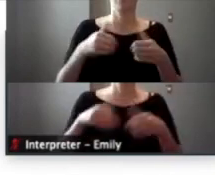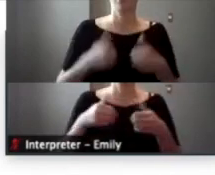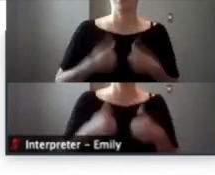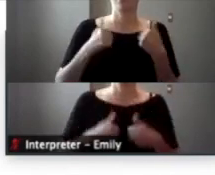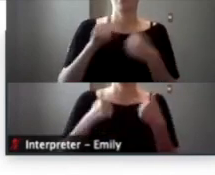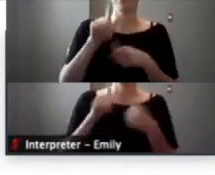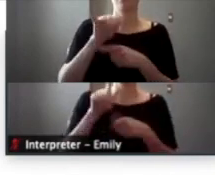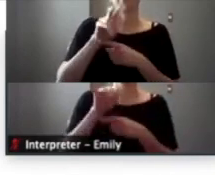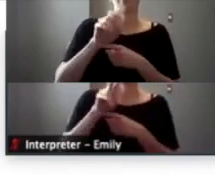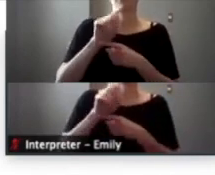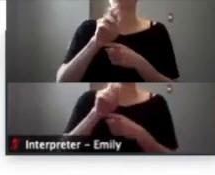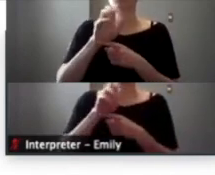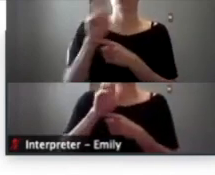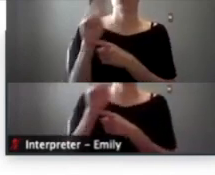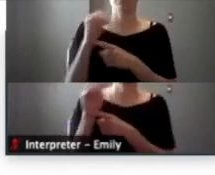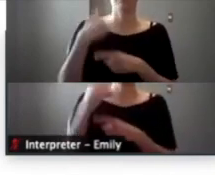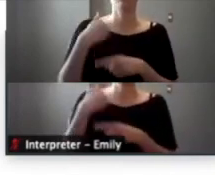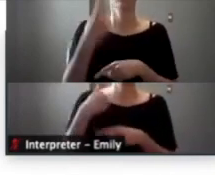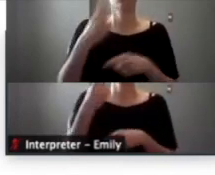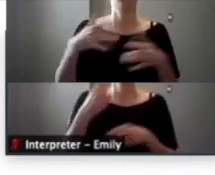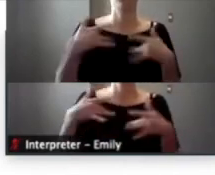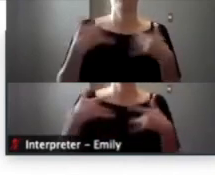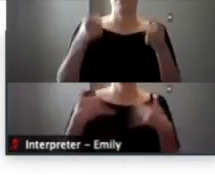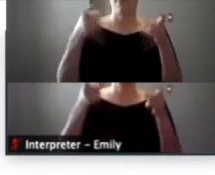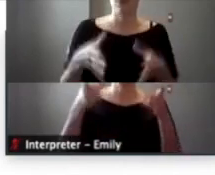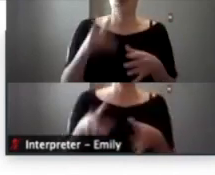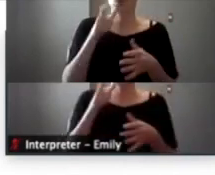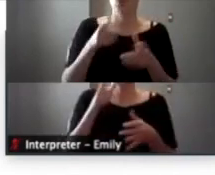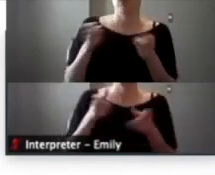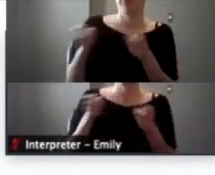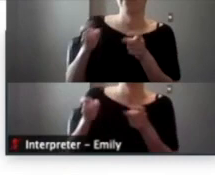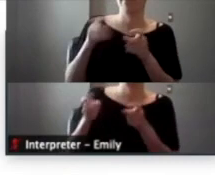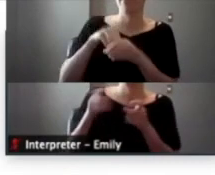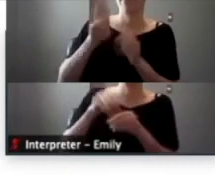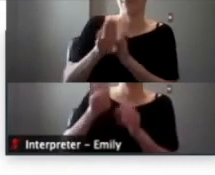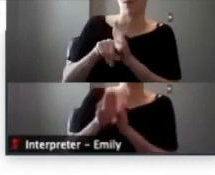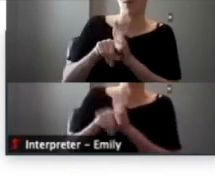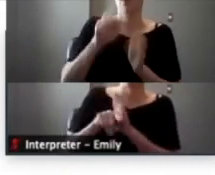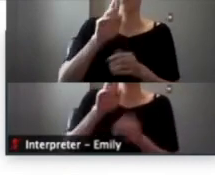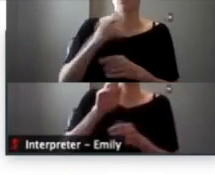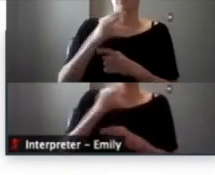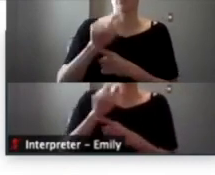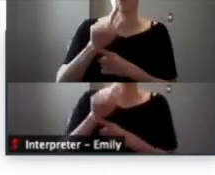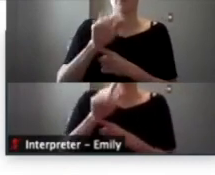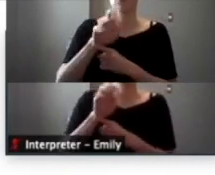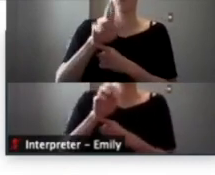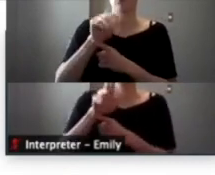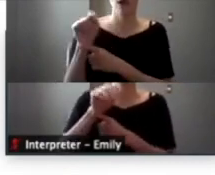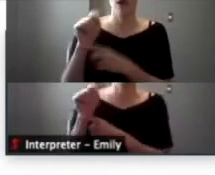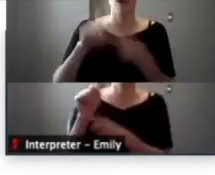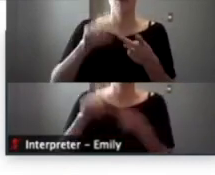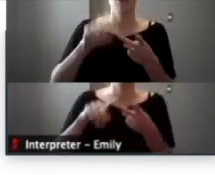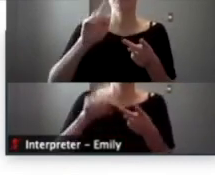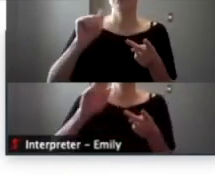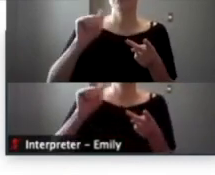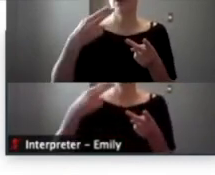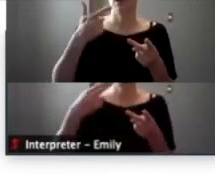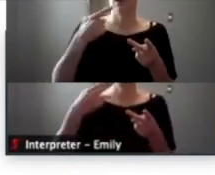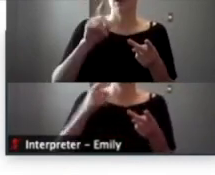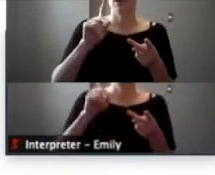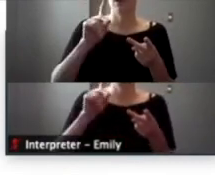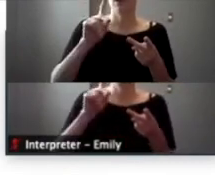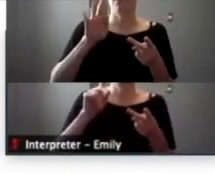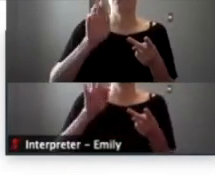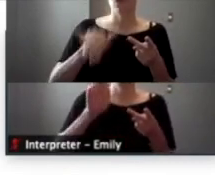event managers who are managing things in the background, Rachel Farrat and Sarah Godfrey.